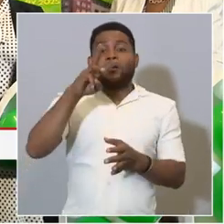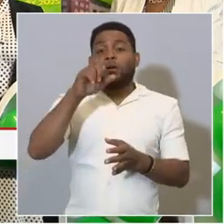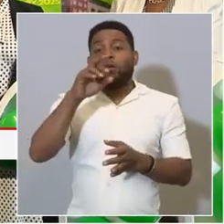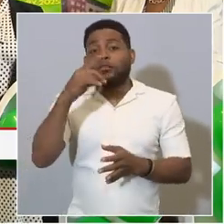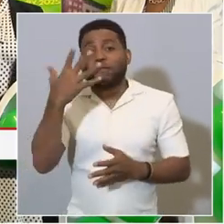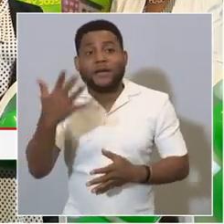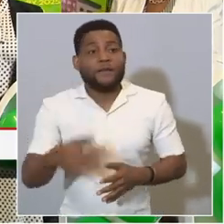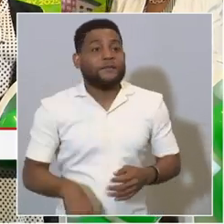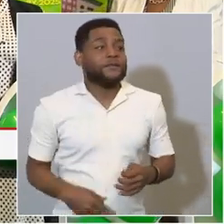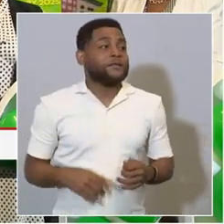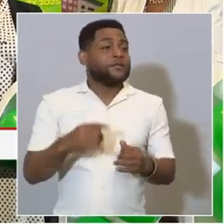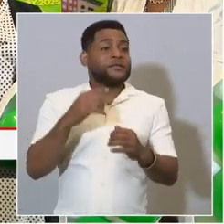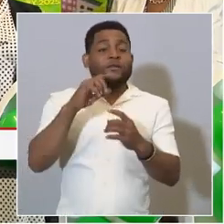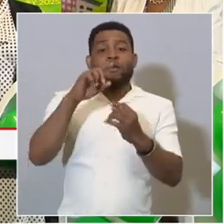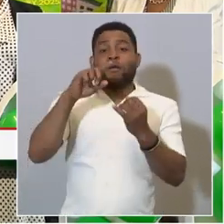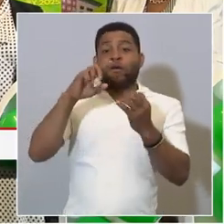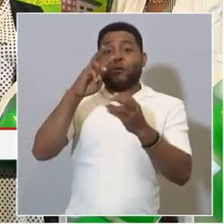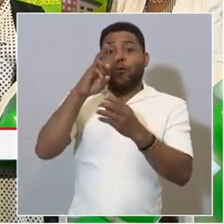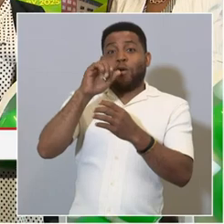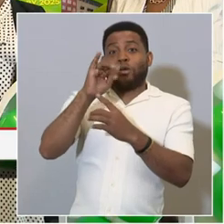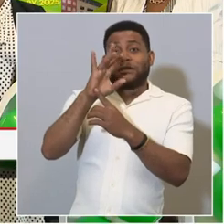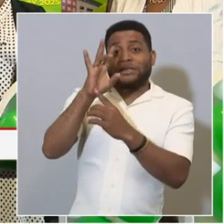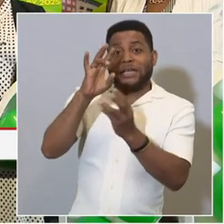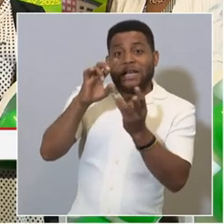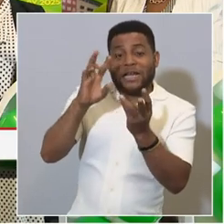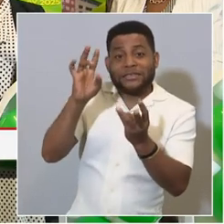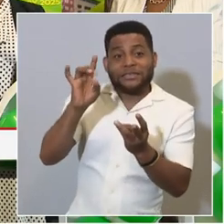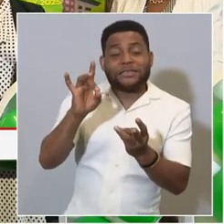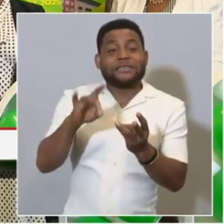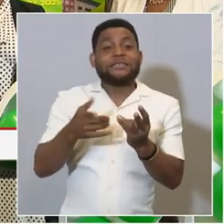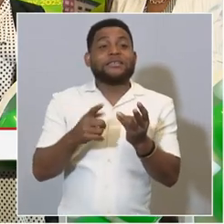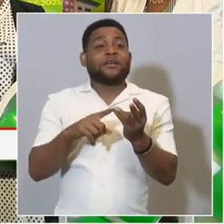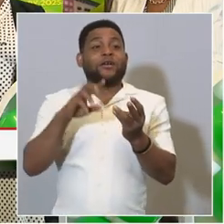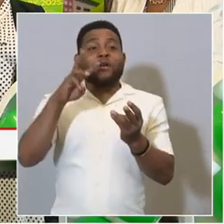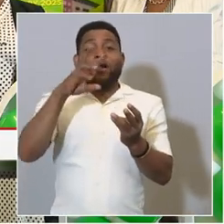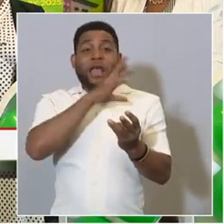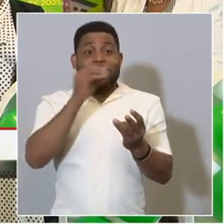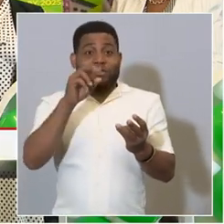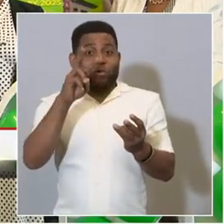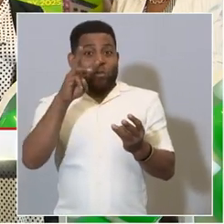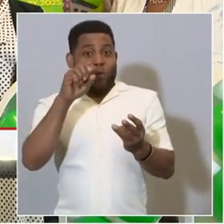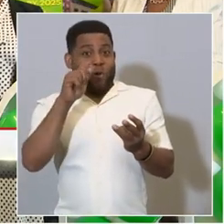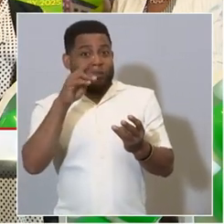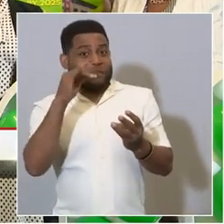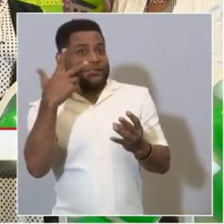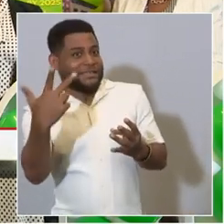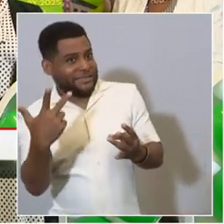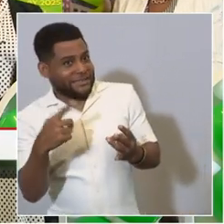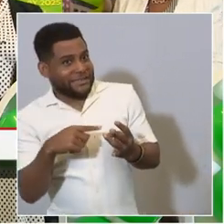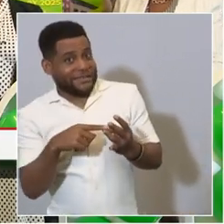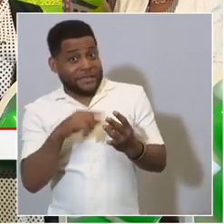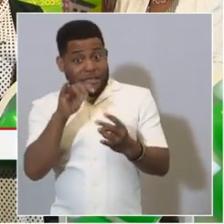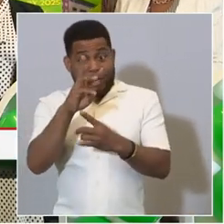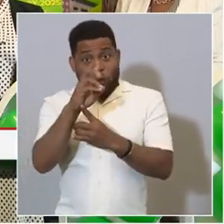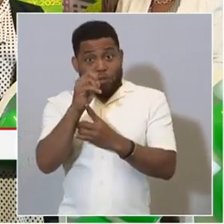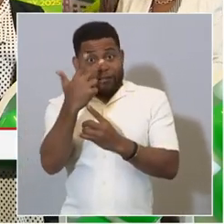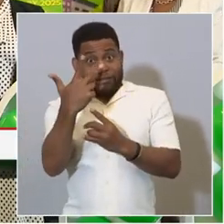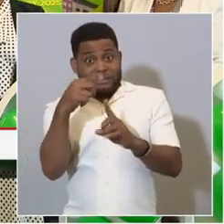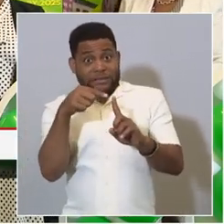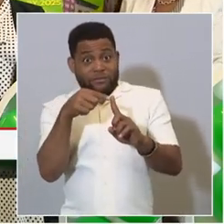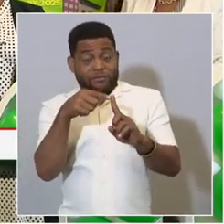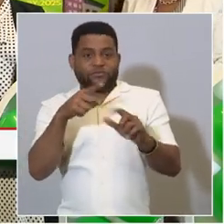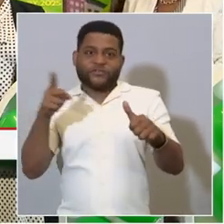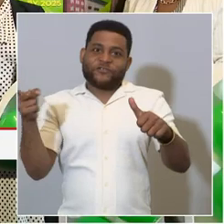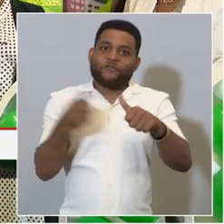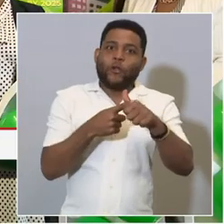Ward 8, and at the Lisner Lewis Dixon Hurt Home in Ward 3, which is our first Housing Production